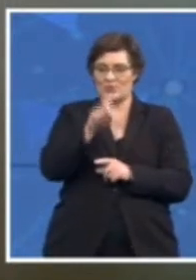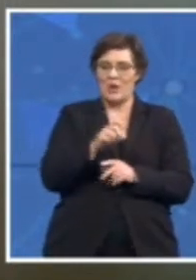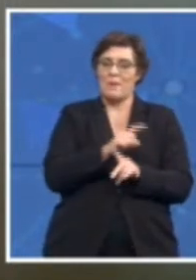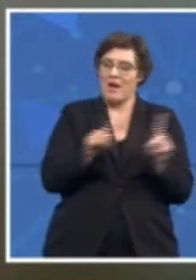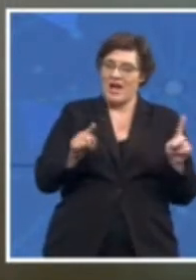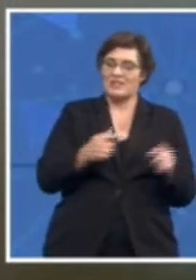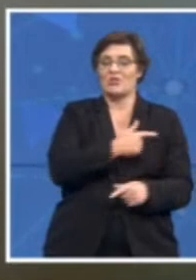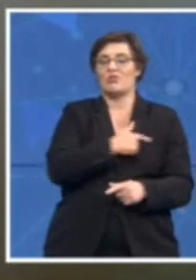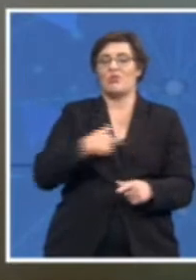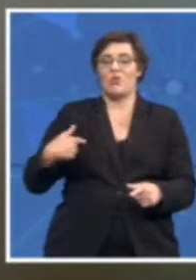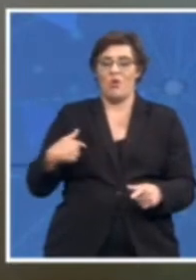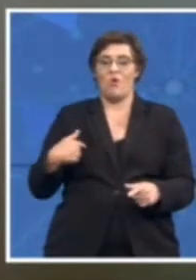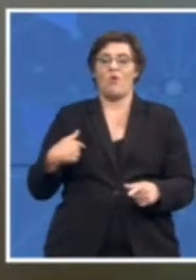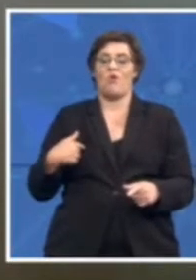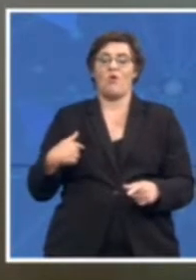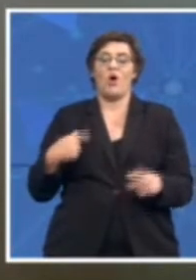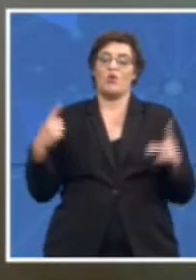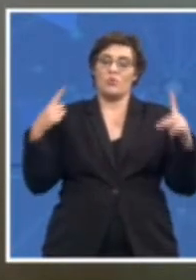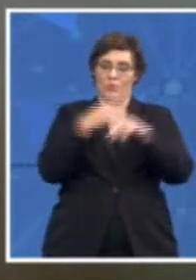in.